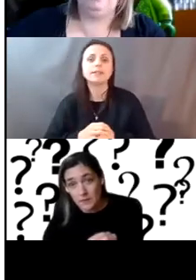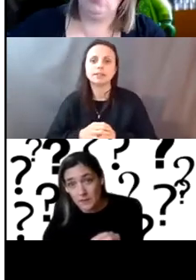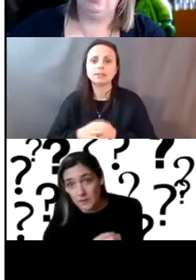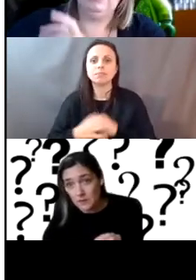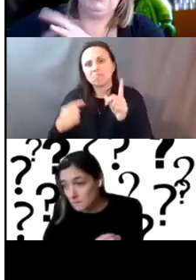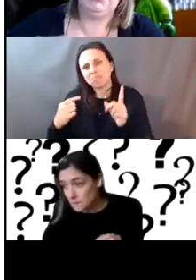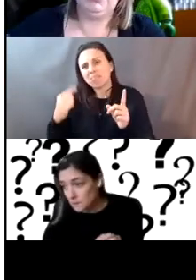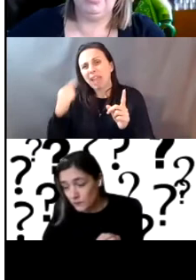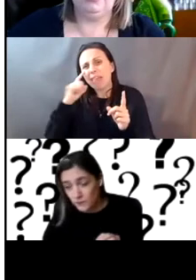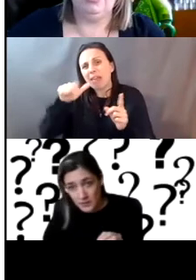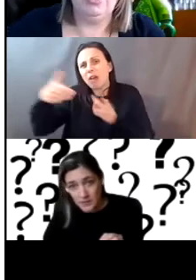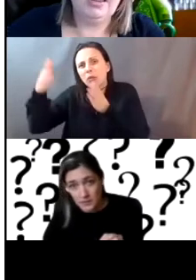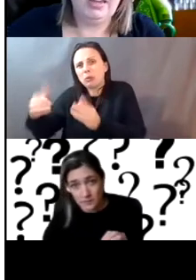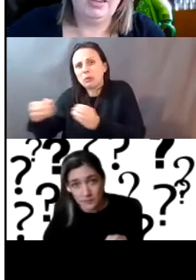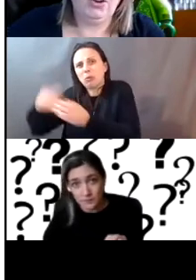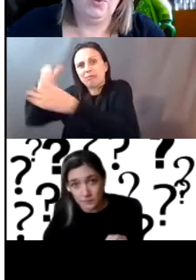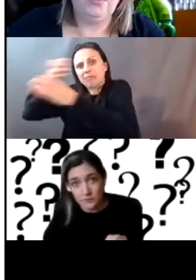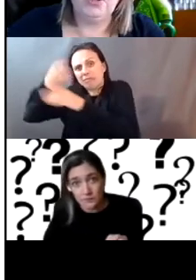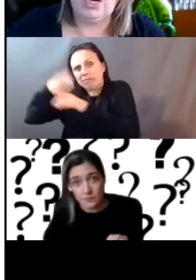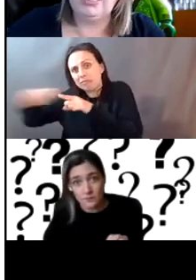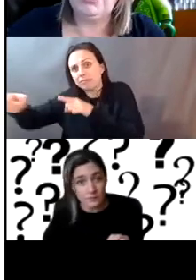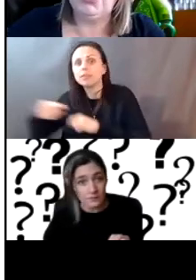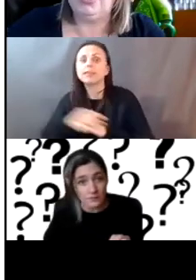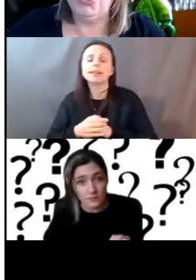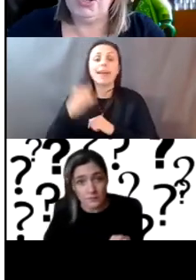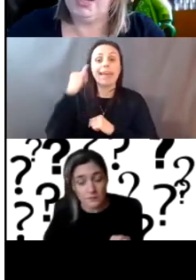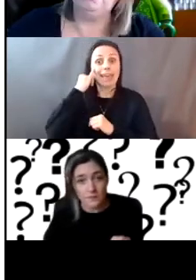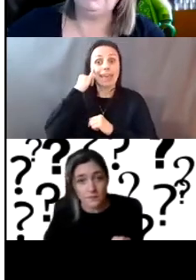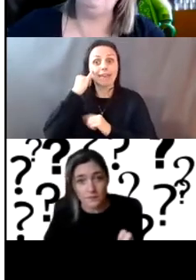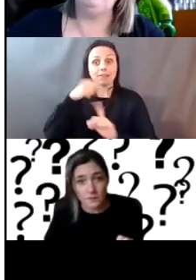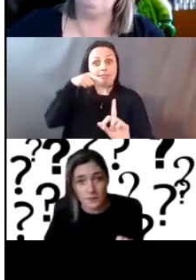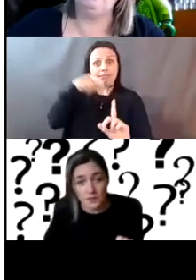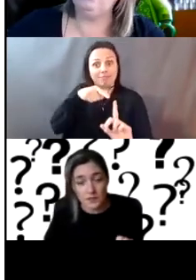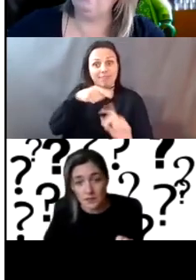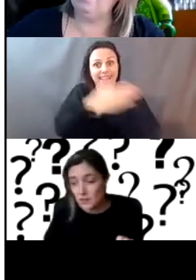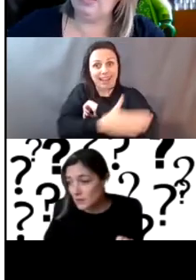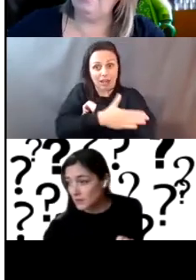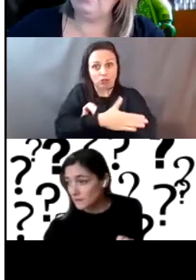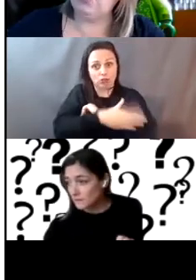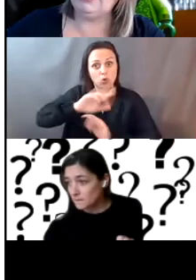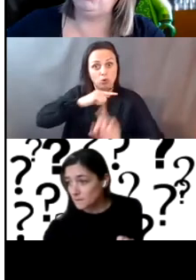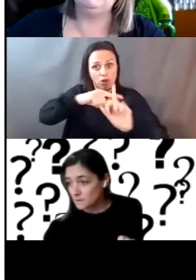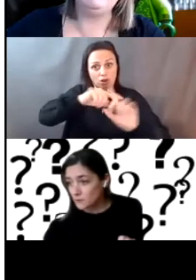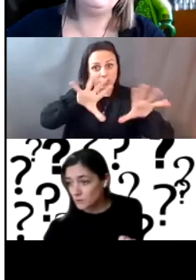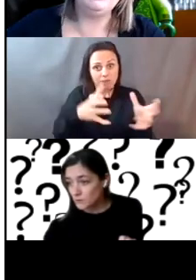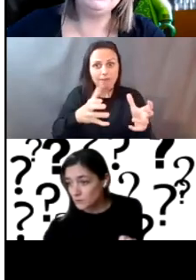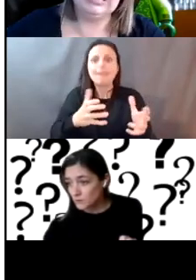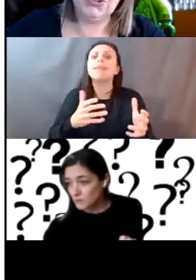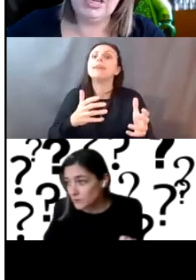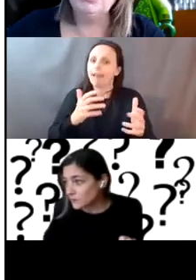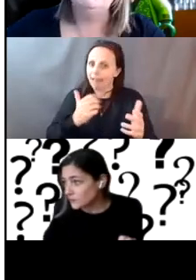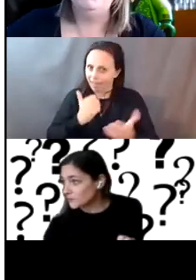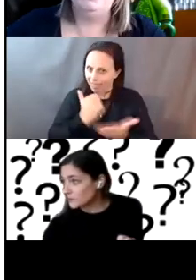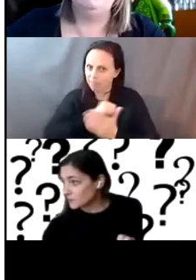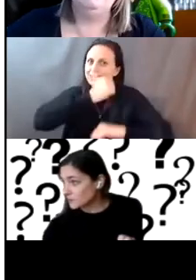way more expertise in that regard. I think, if you're targeting a certain country, it helps to have your website hosted in that